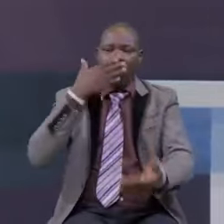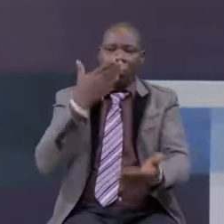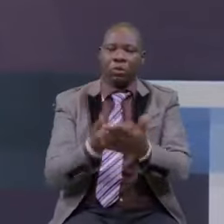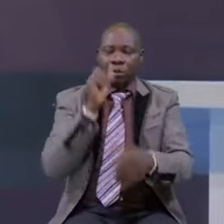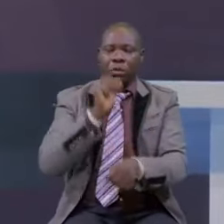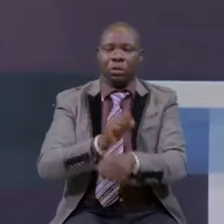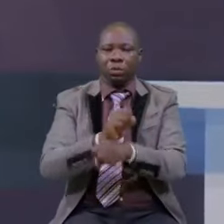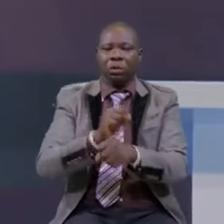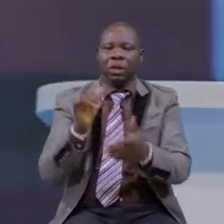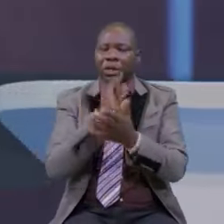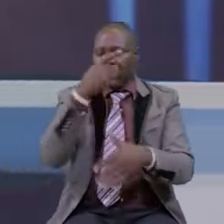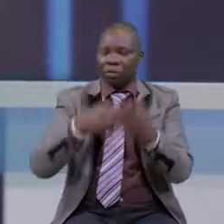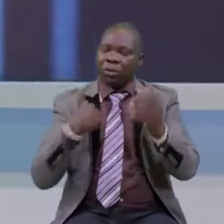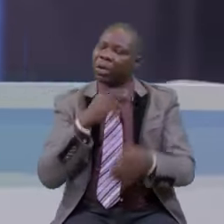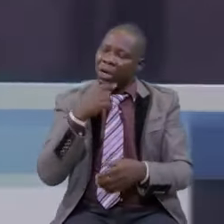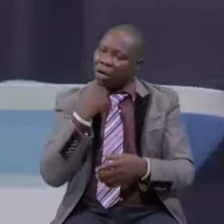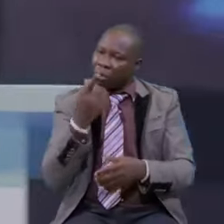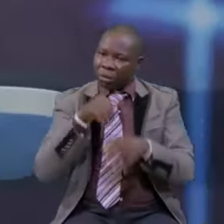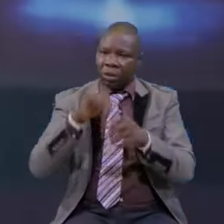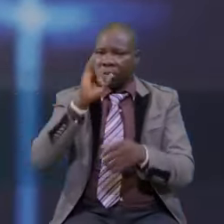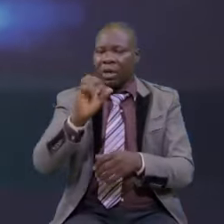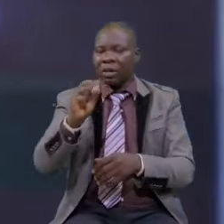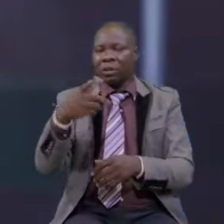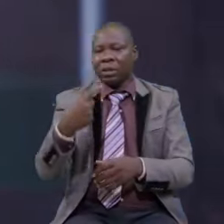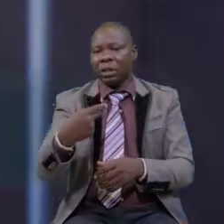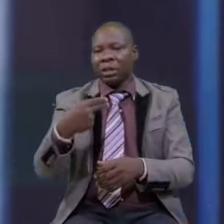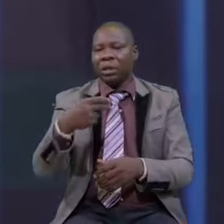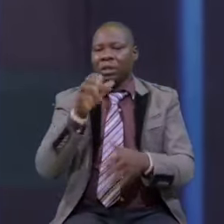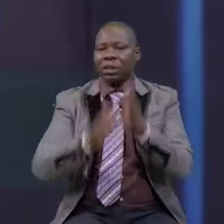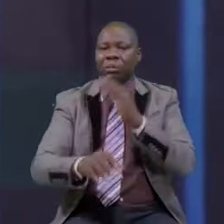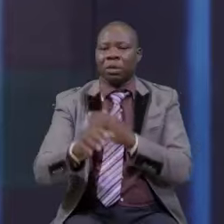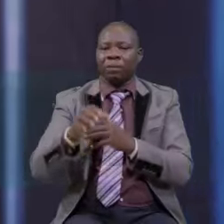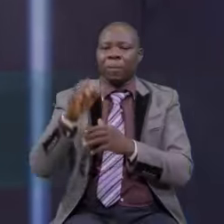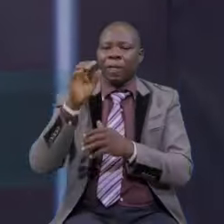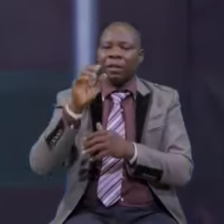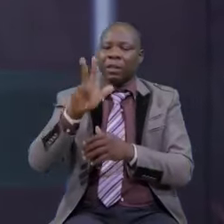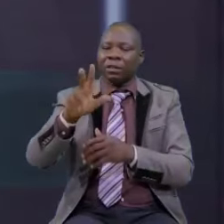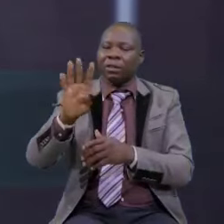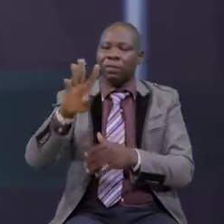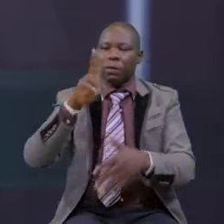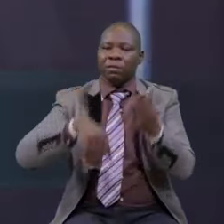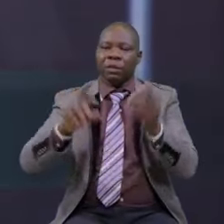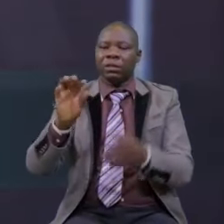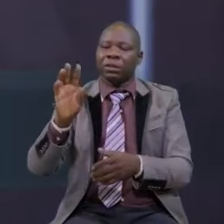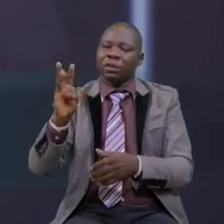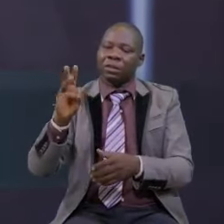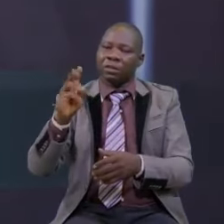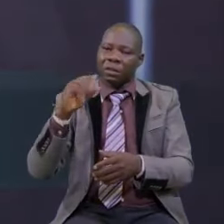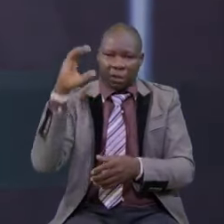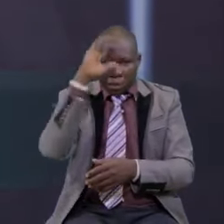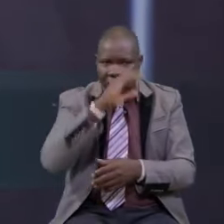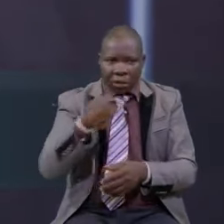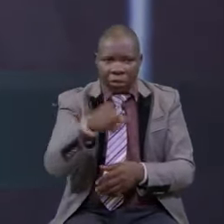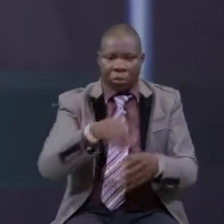in Isaiah chapter 34, reading from verse 16. Isaiah 34, verse 16. Seek ye out